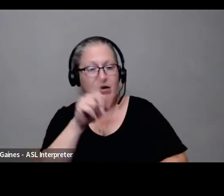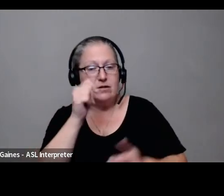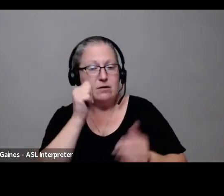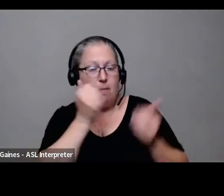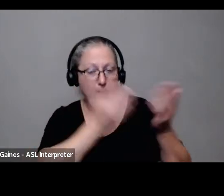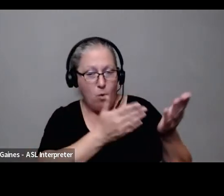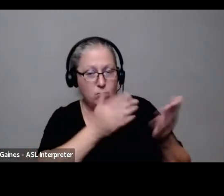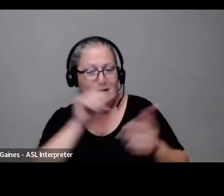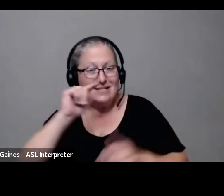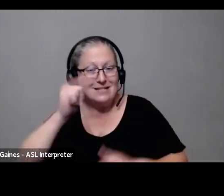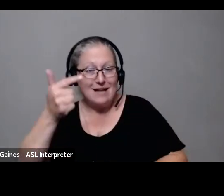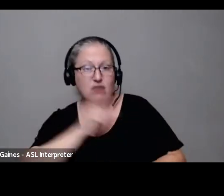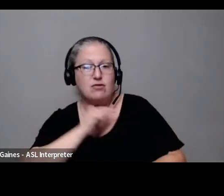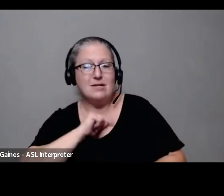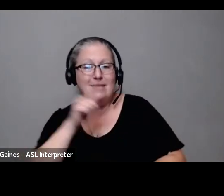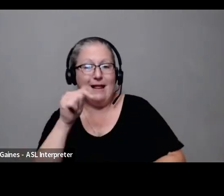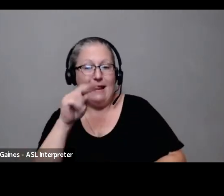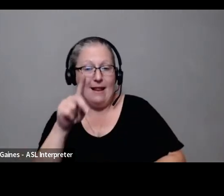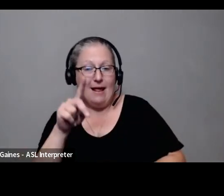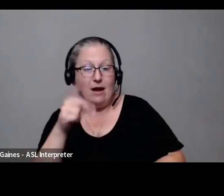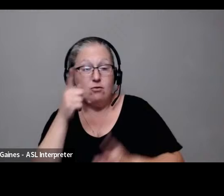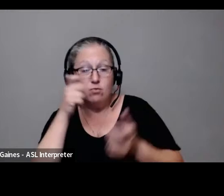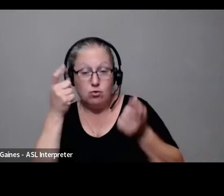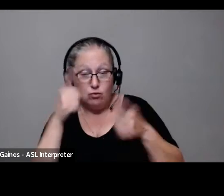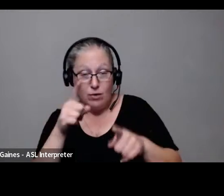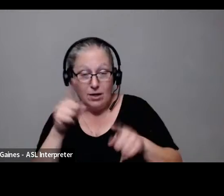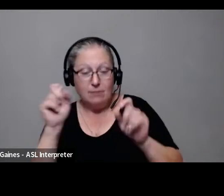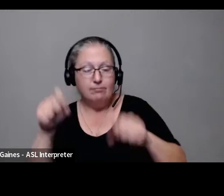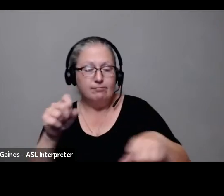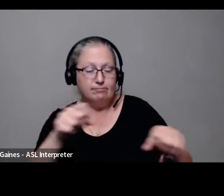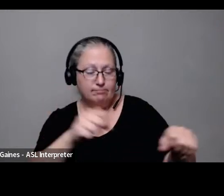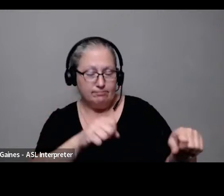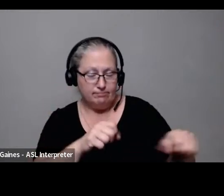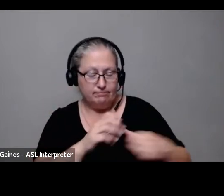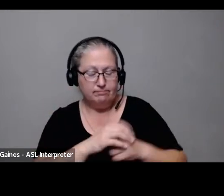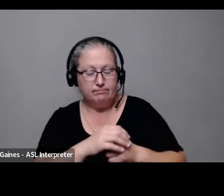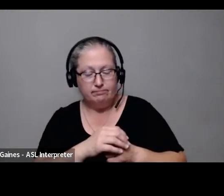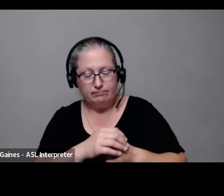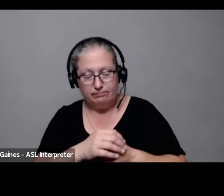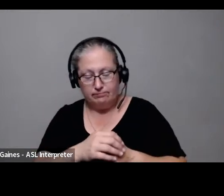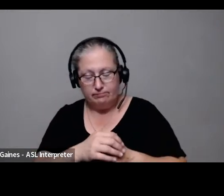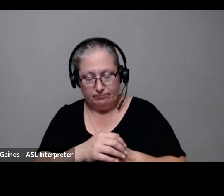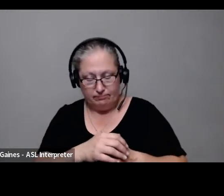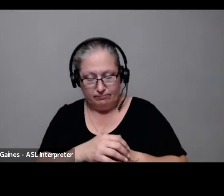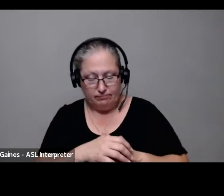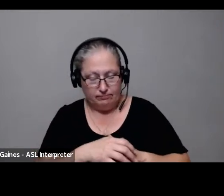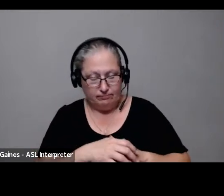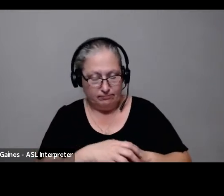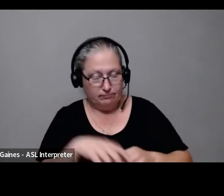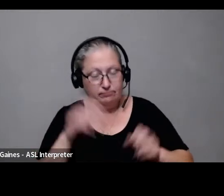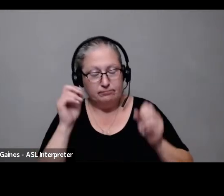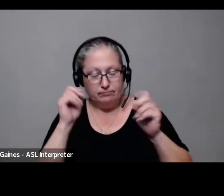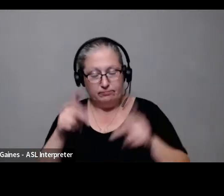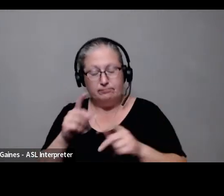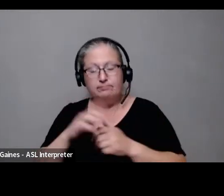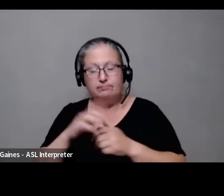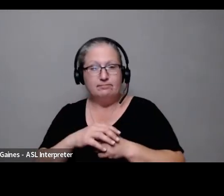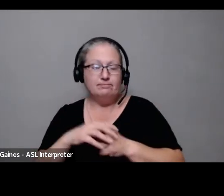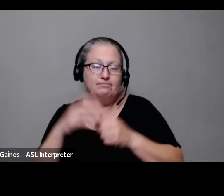Chavez, second by trustee Land. All in favor? Aye. Aye. Okay.